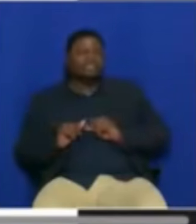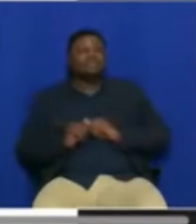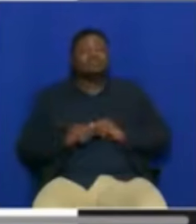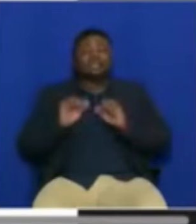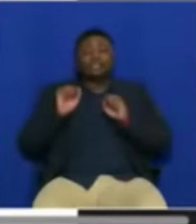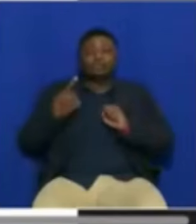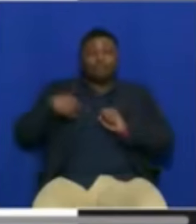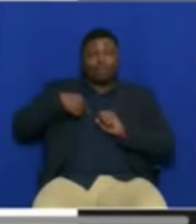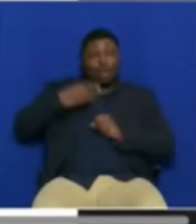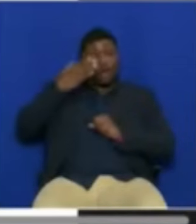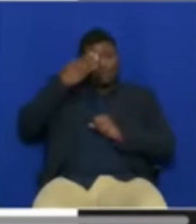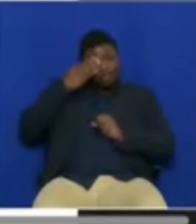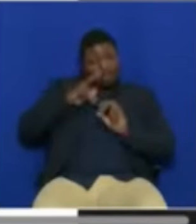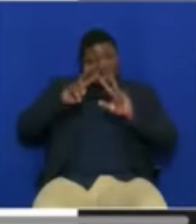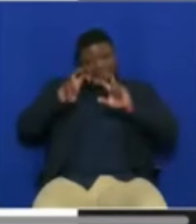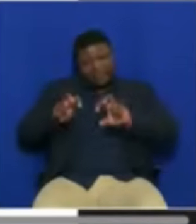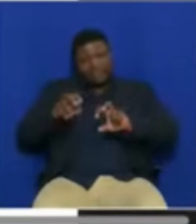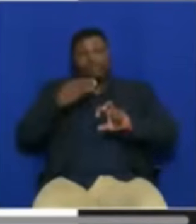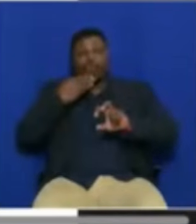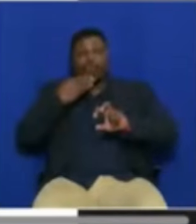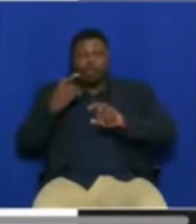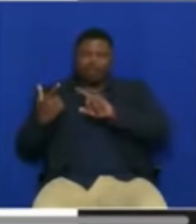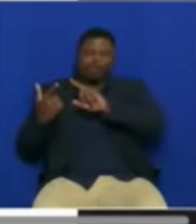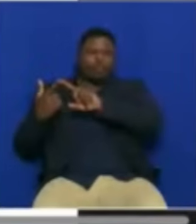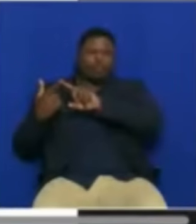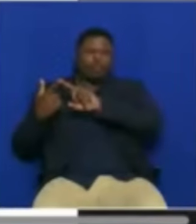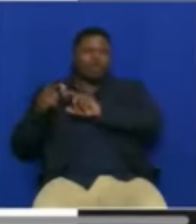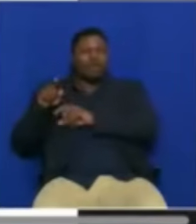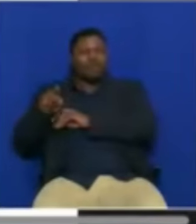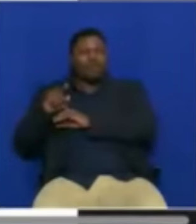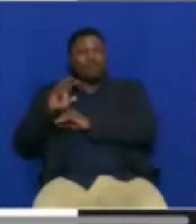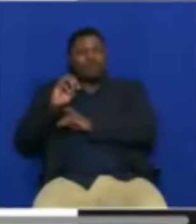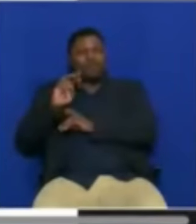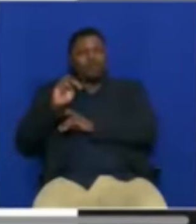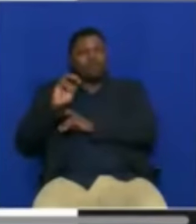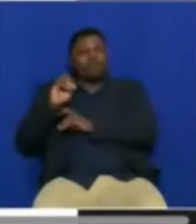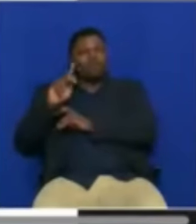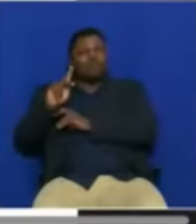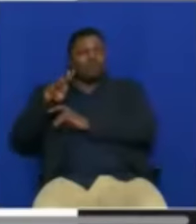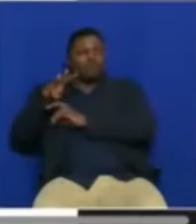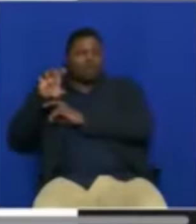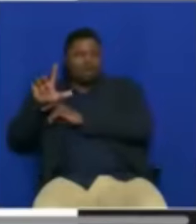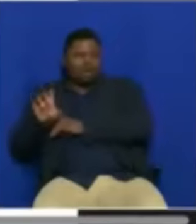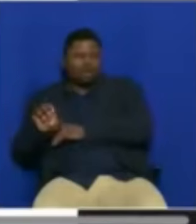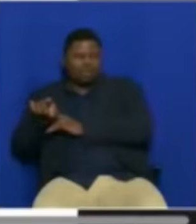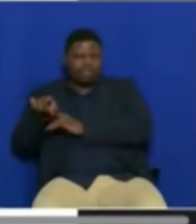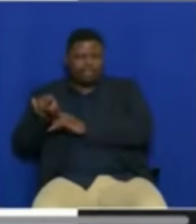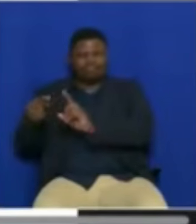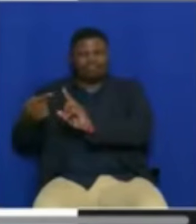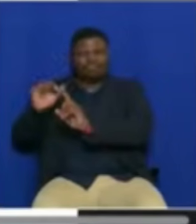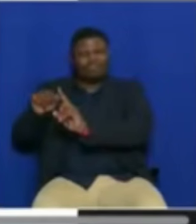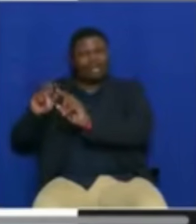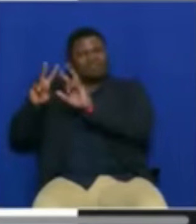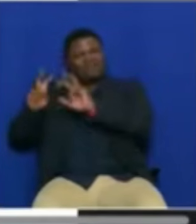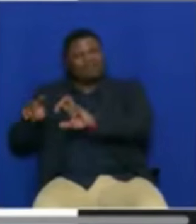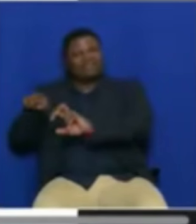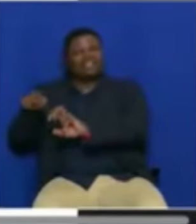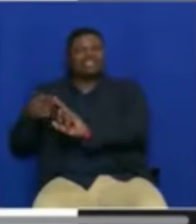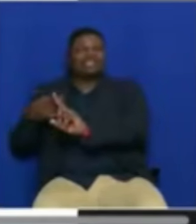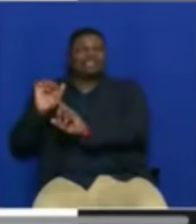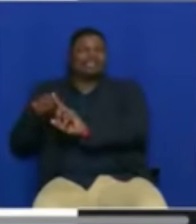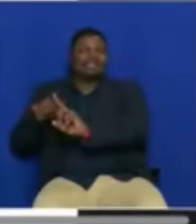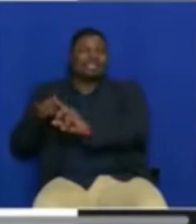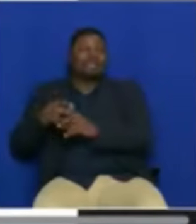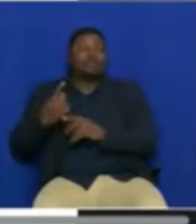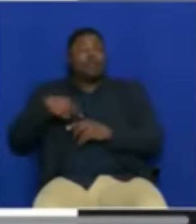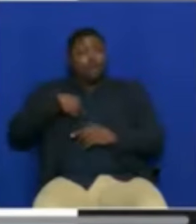from A1 that there's an issue about possible manipulation of vetting processes. Why did